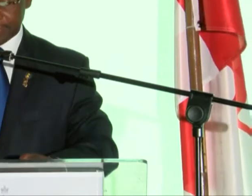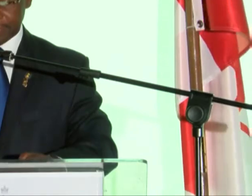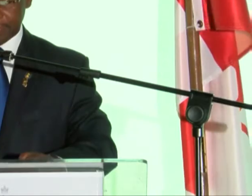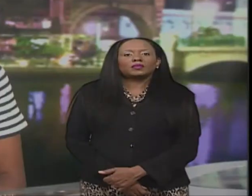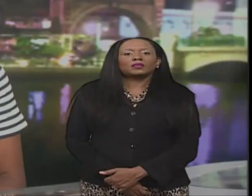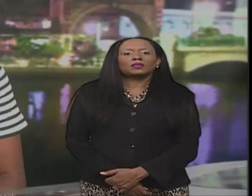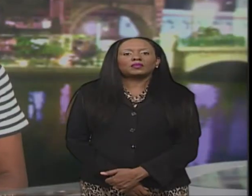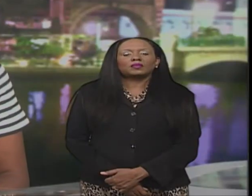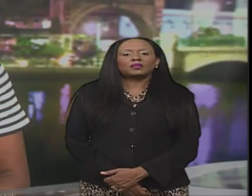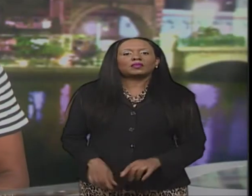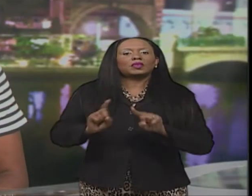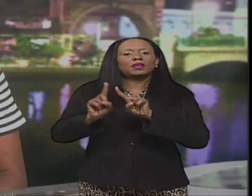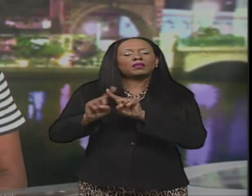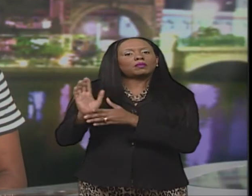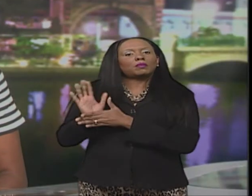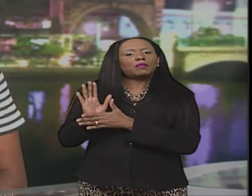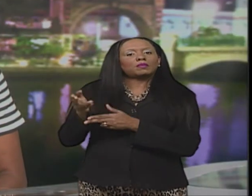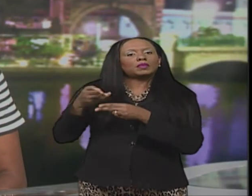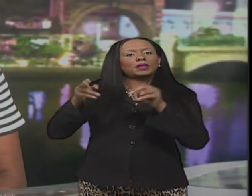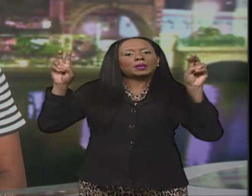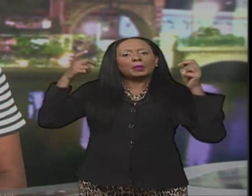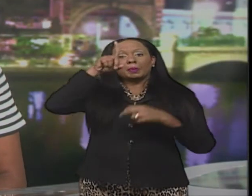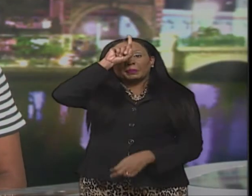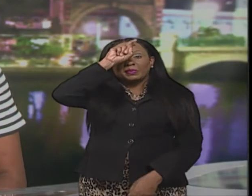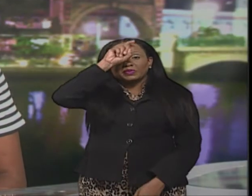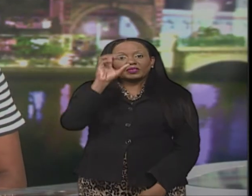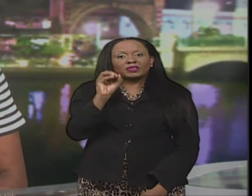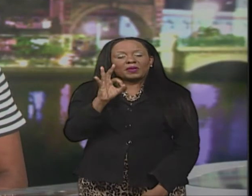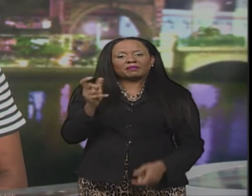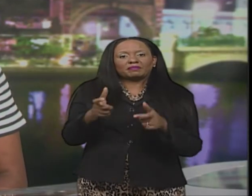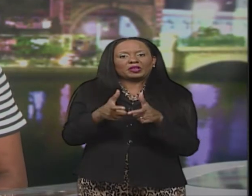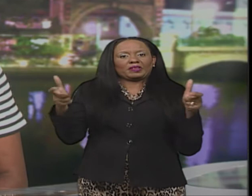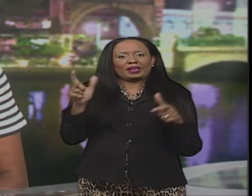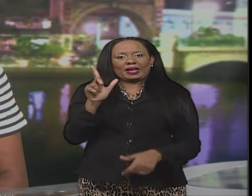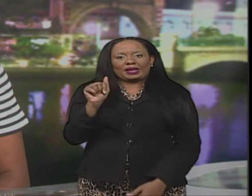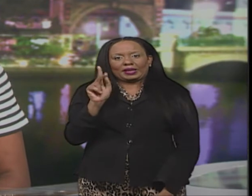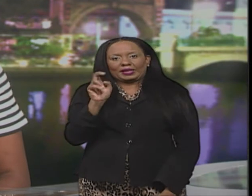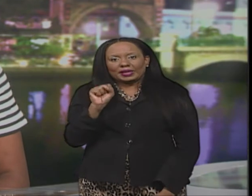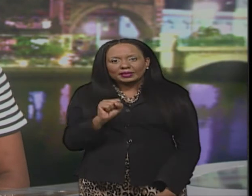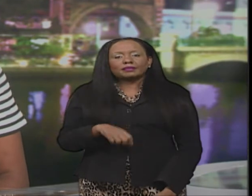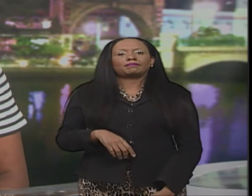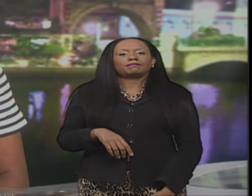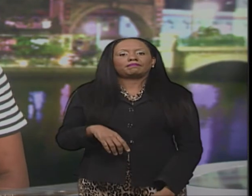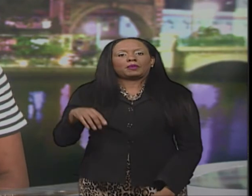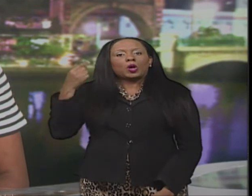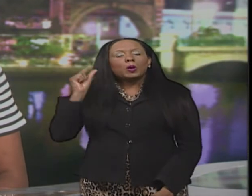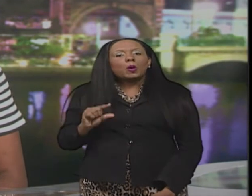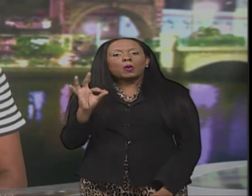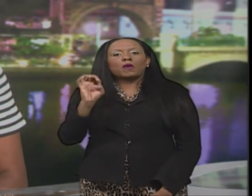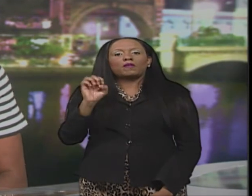companies. The films are entitled Mysteries of the Great Lakes, Gold Fever, Jane Goodall's